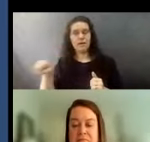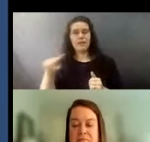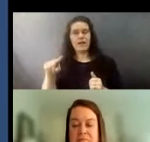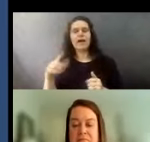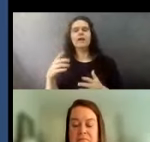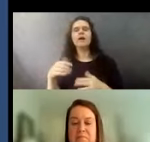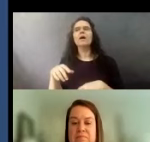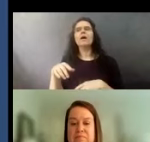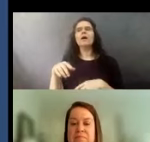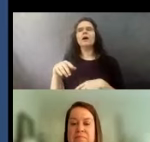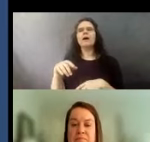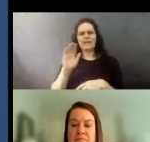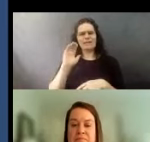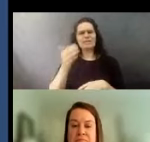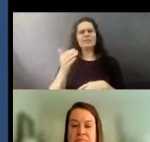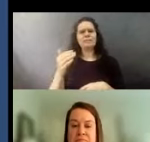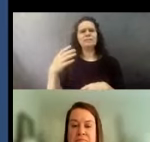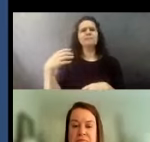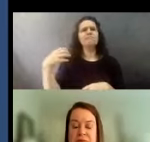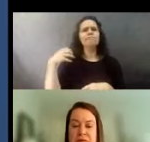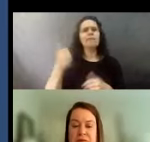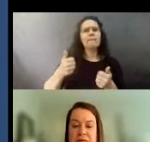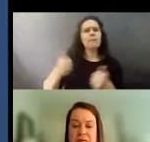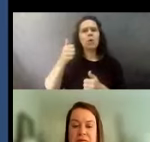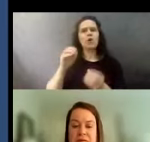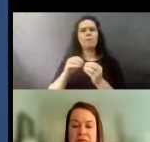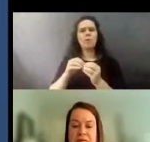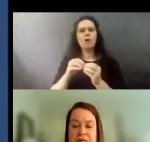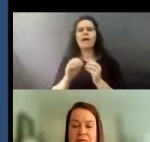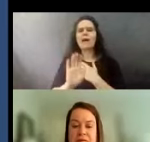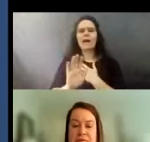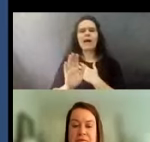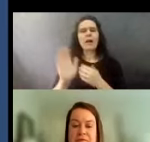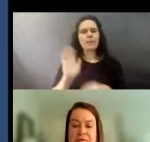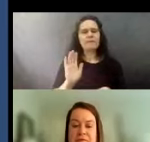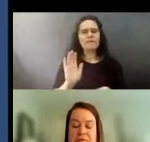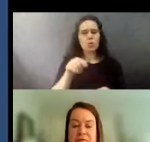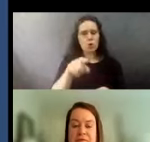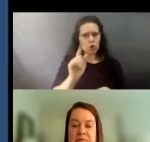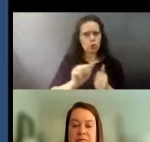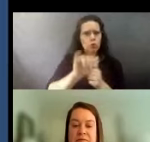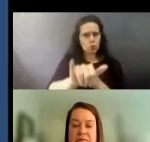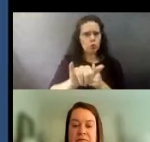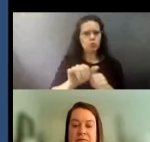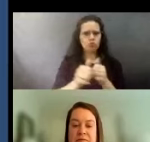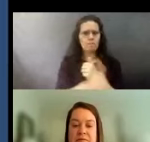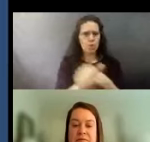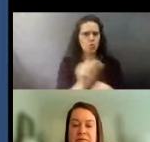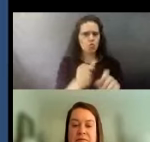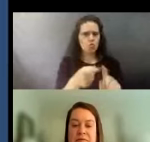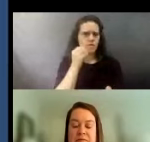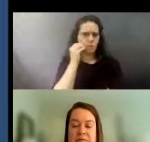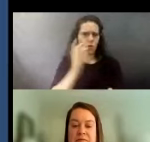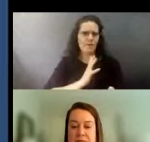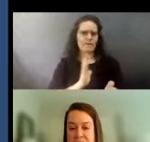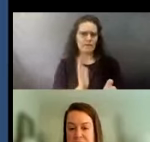work from home, or we let you have this other accommodation when there weren't vaccines, and when, the variant was really, really